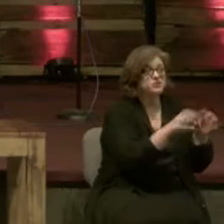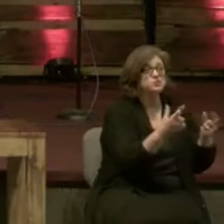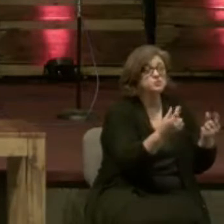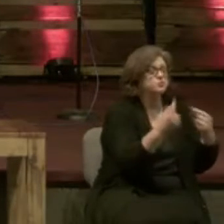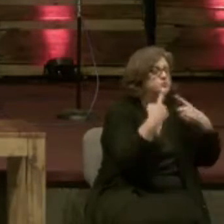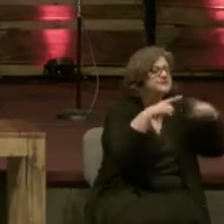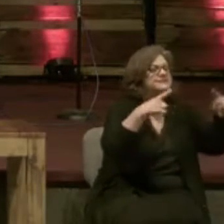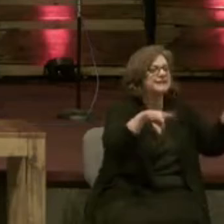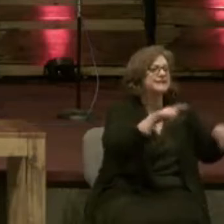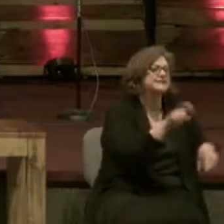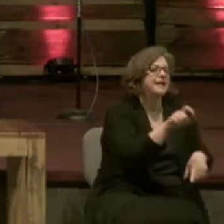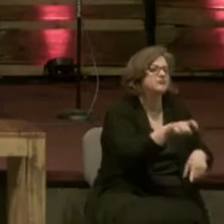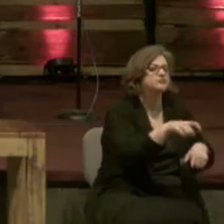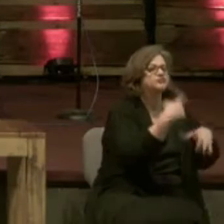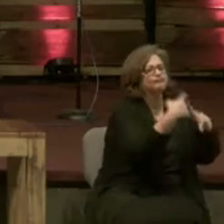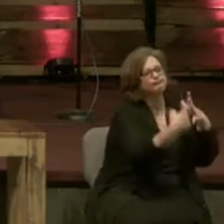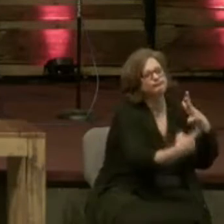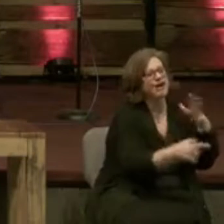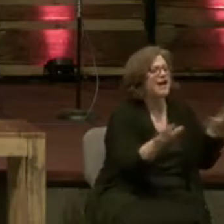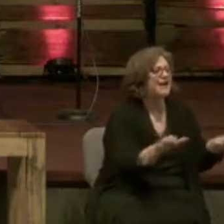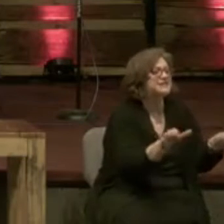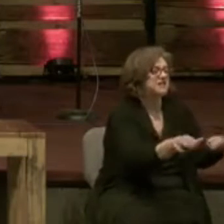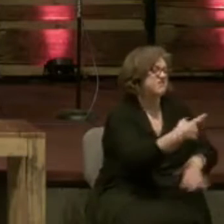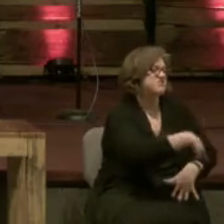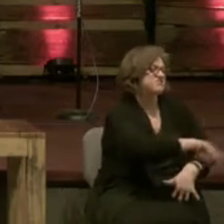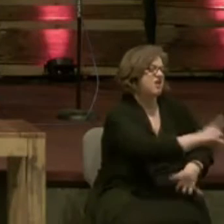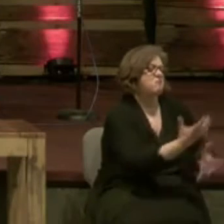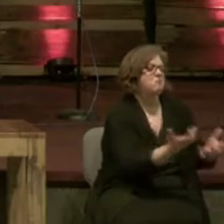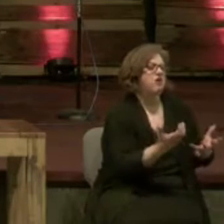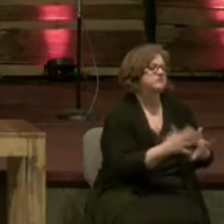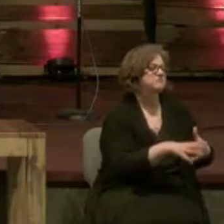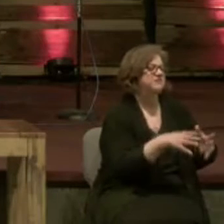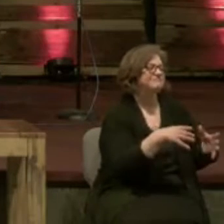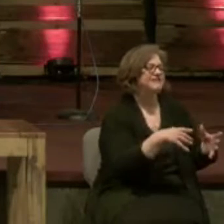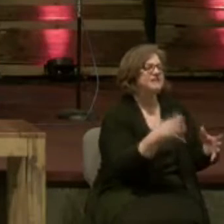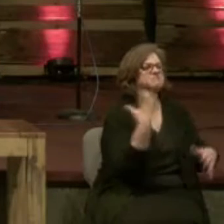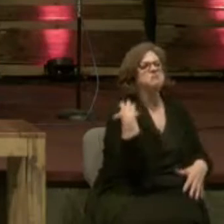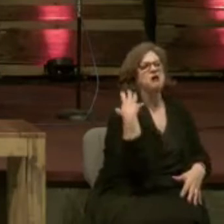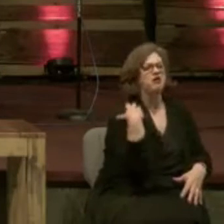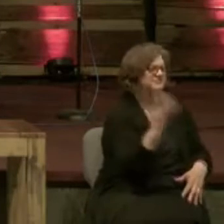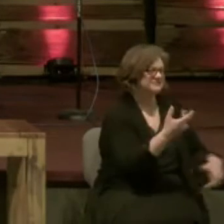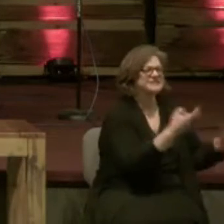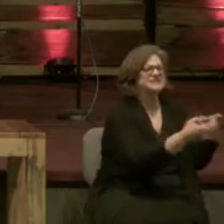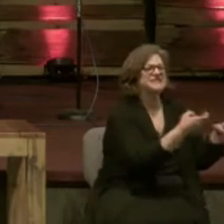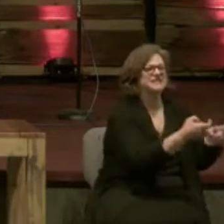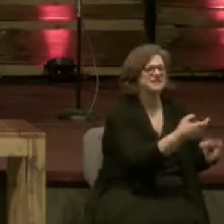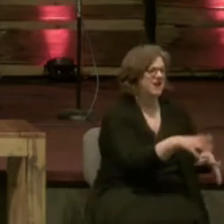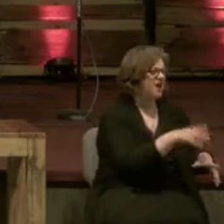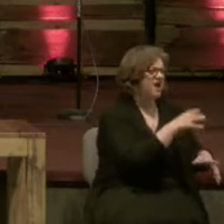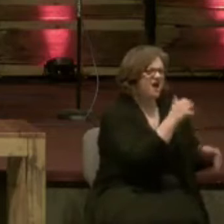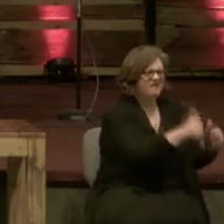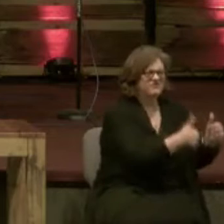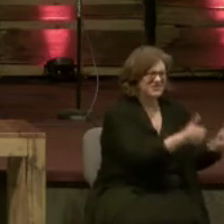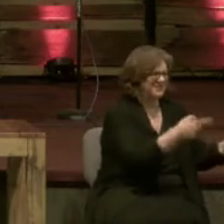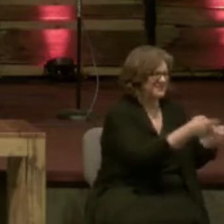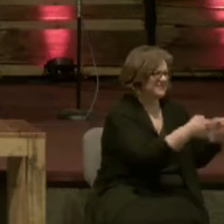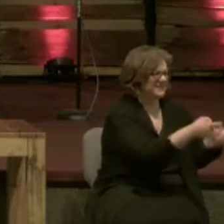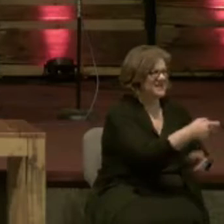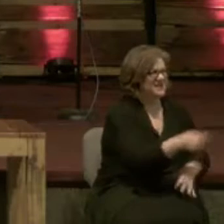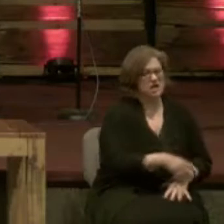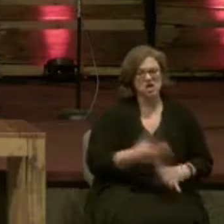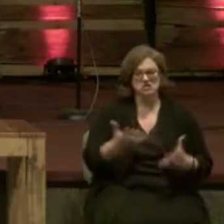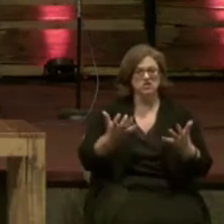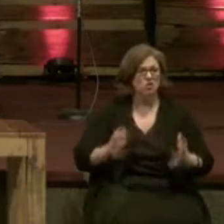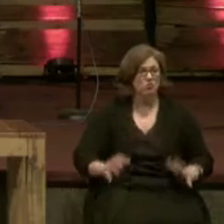life. They wanted to be in charge. They wanted to be the leader and the controller of their own destiny rather than